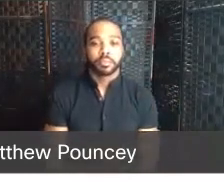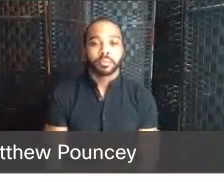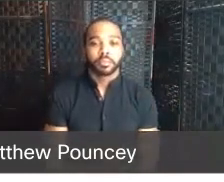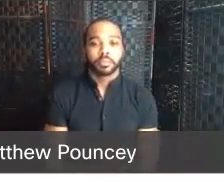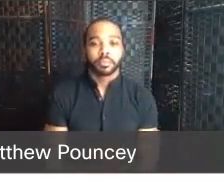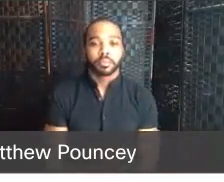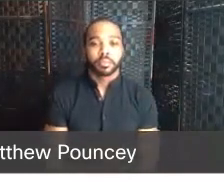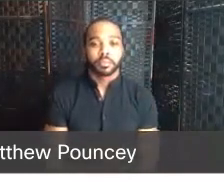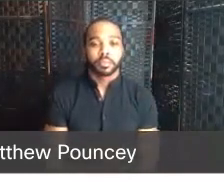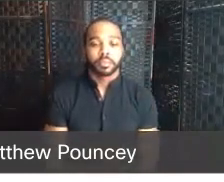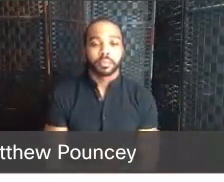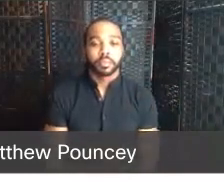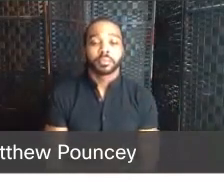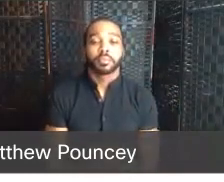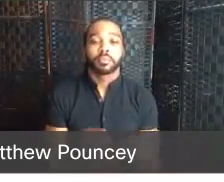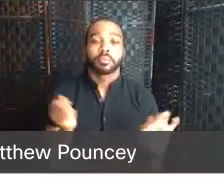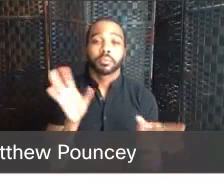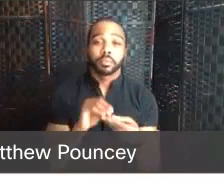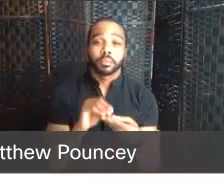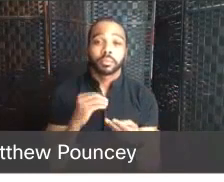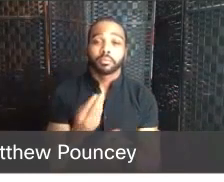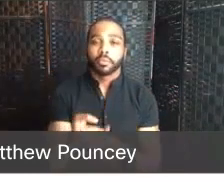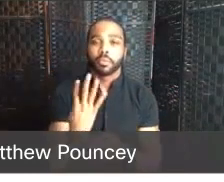We had 4 deaths in March.